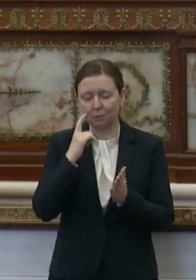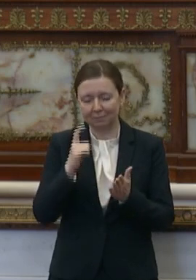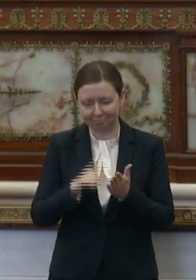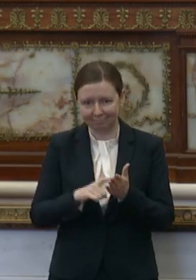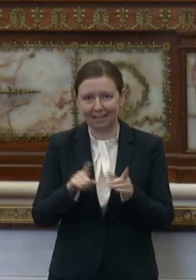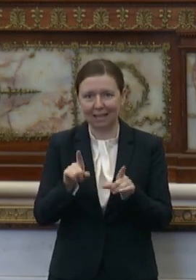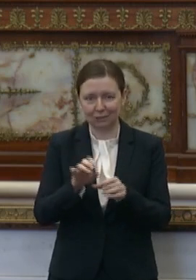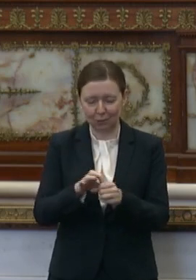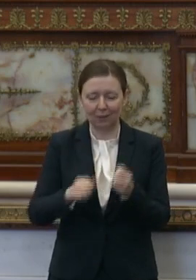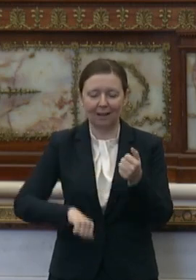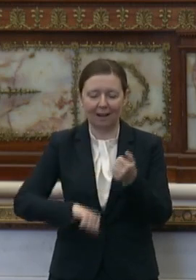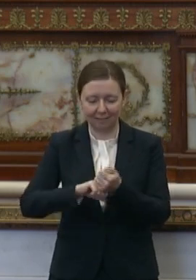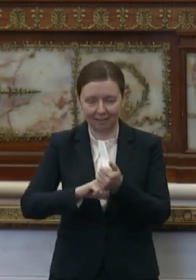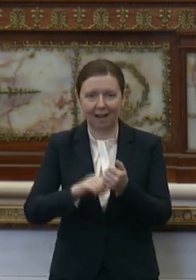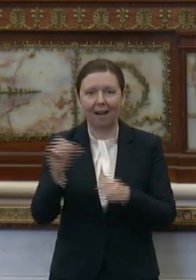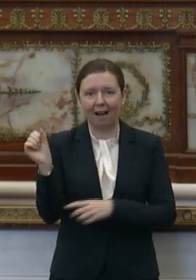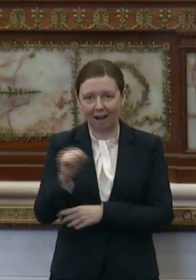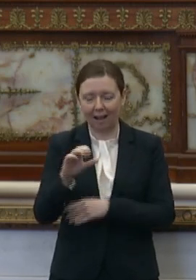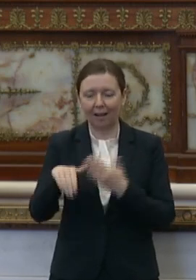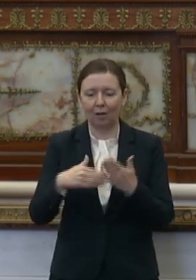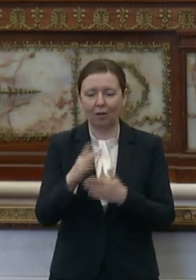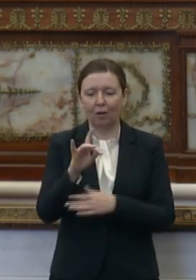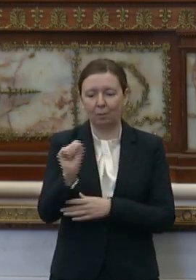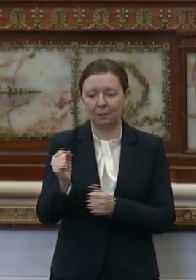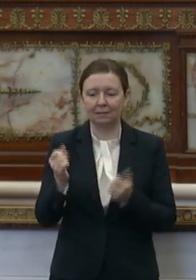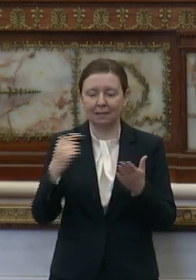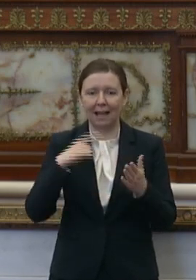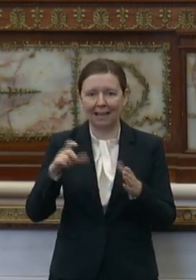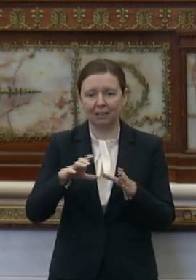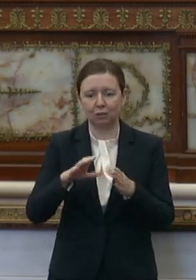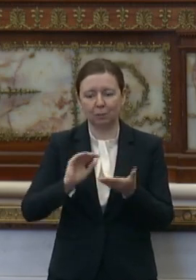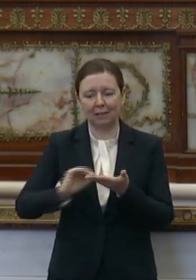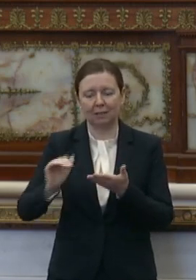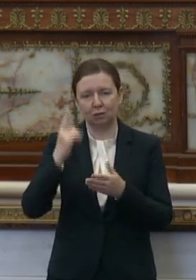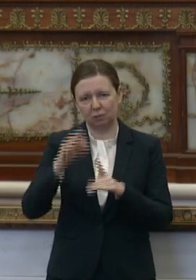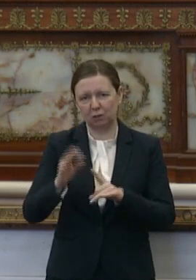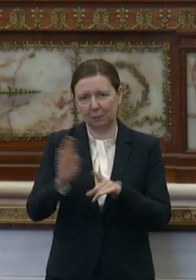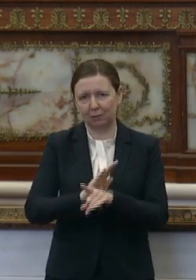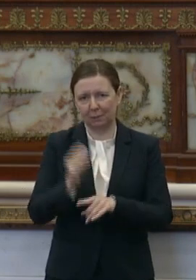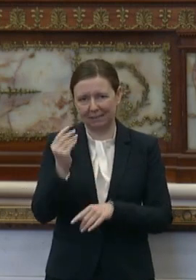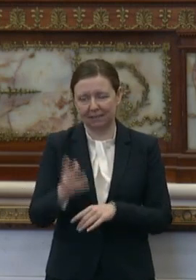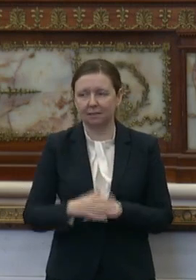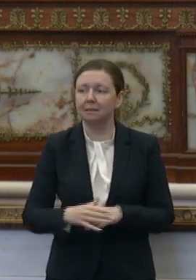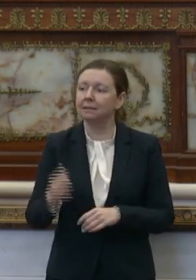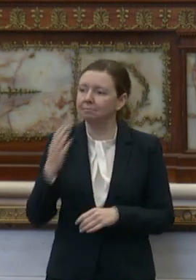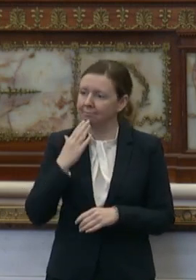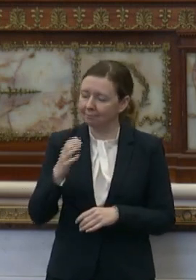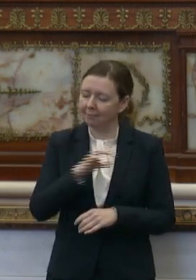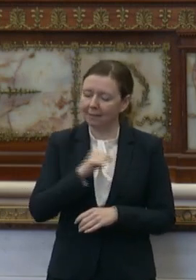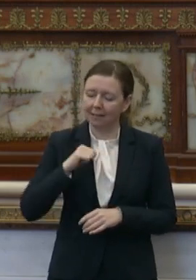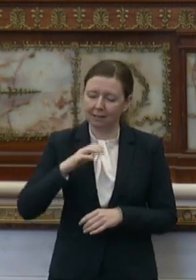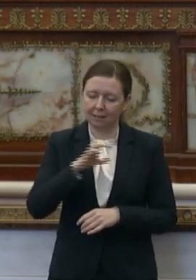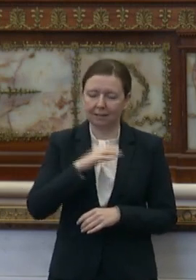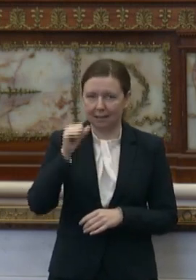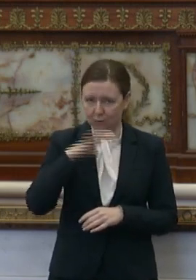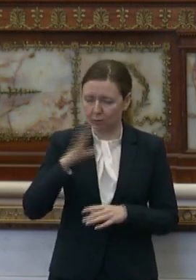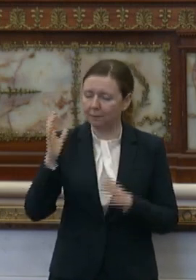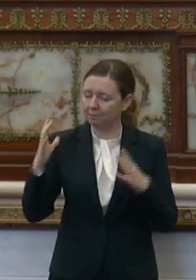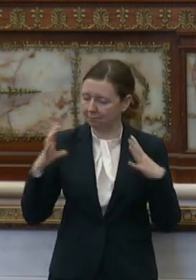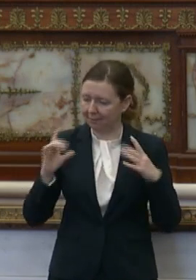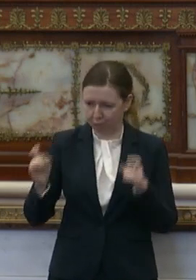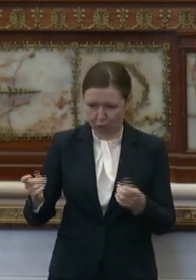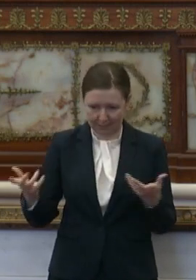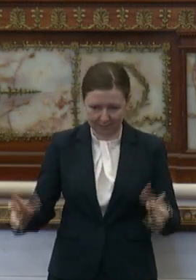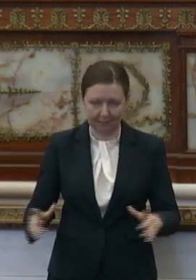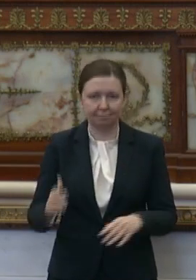as voting aye on all bills and resolutions. I need to be excused for special business. Thank you, Councilwoman. Leave shall be granted.